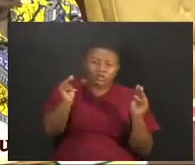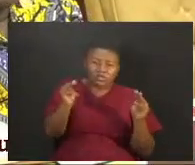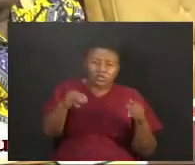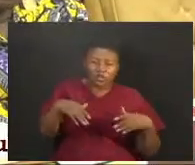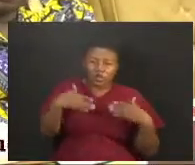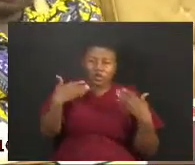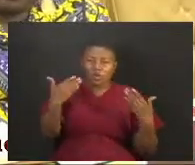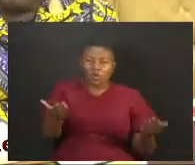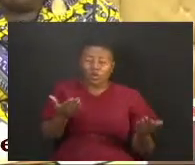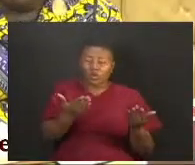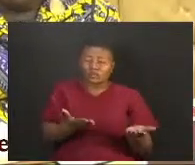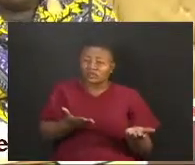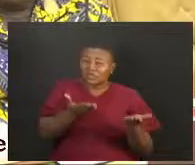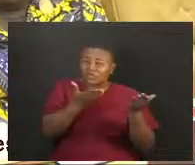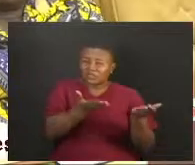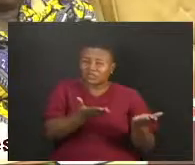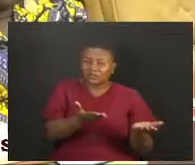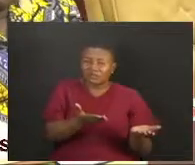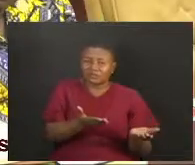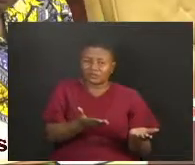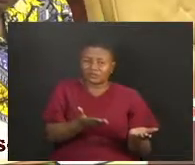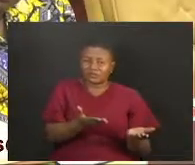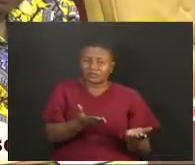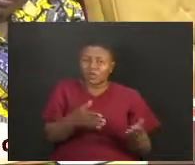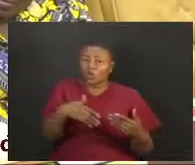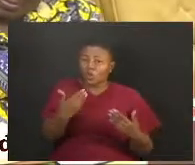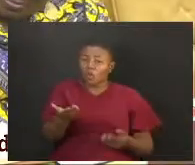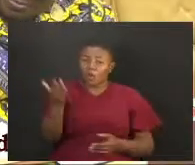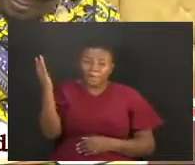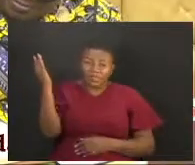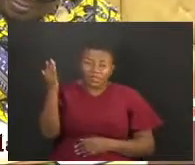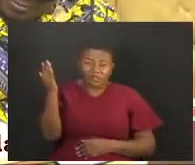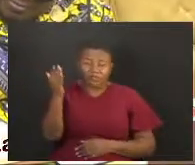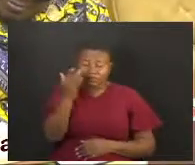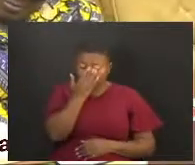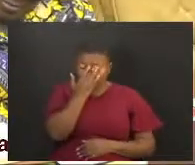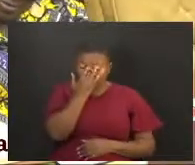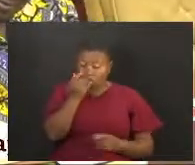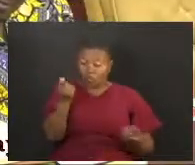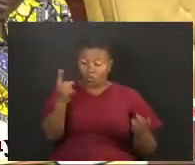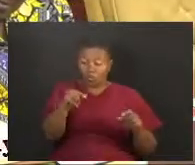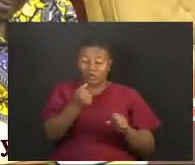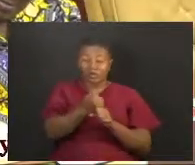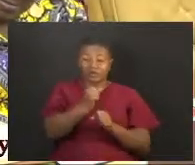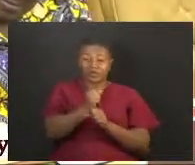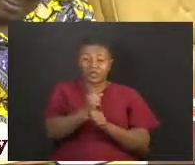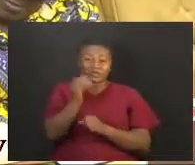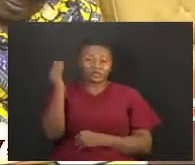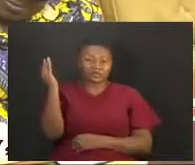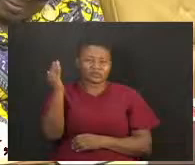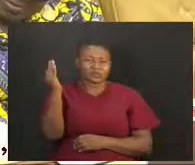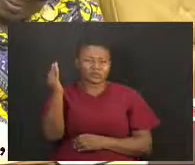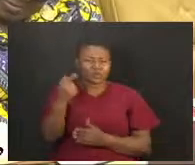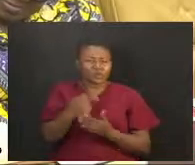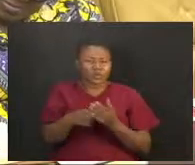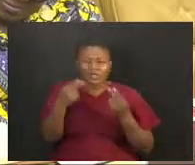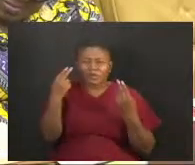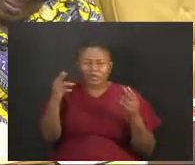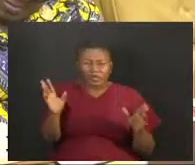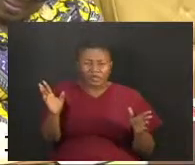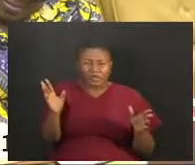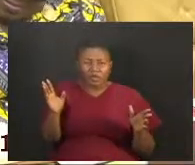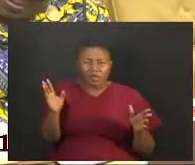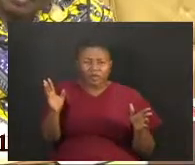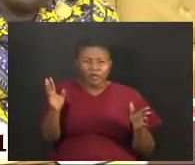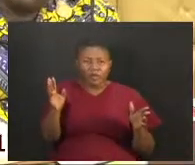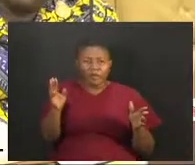Article 179? Or he's coming to make a statement? And when he makes the statement, what happens? Is it going to be left with a